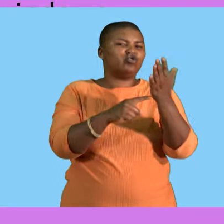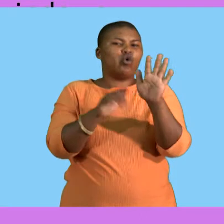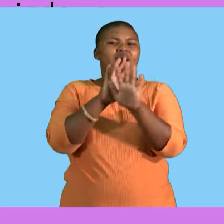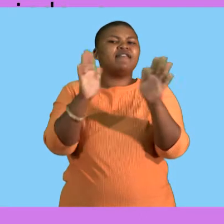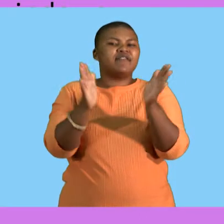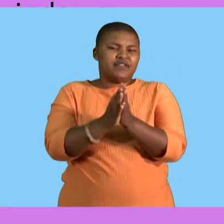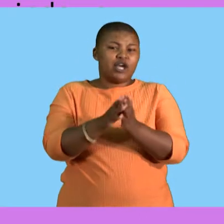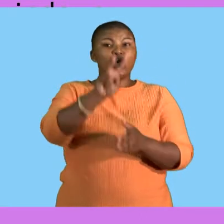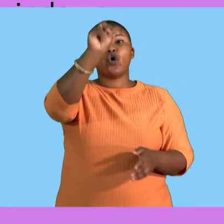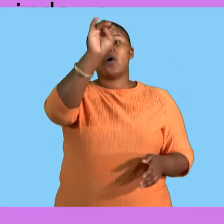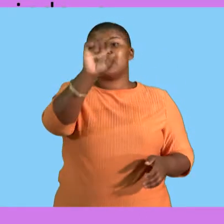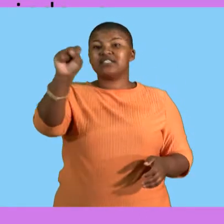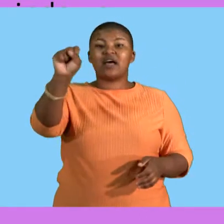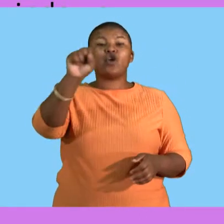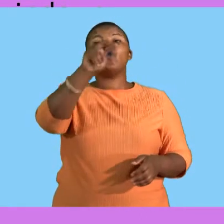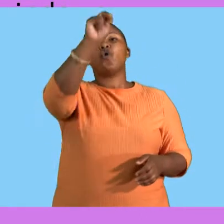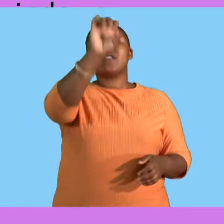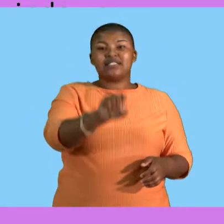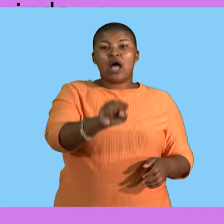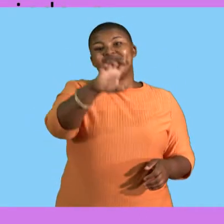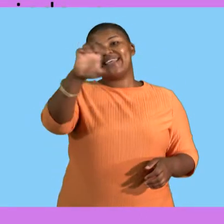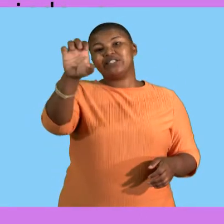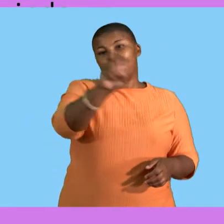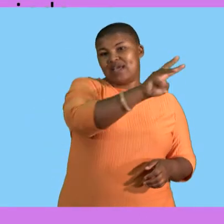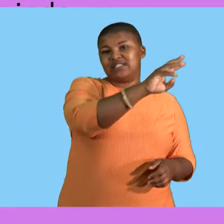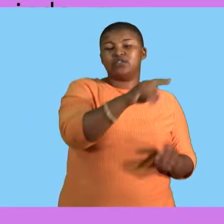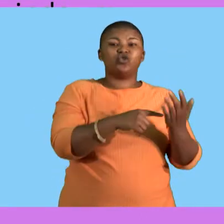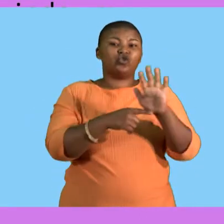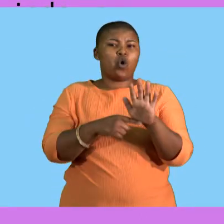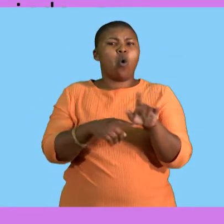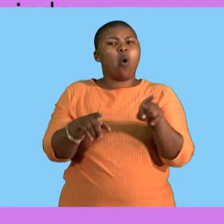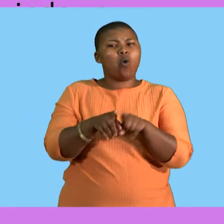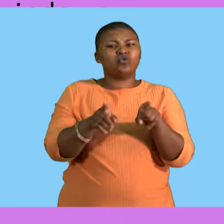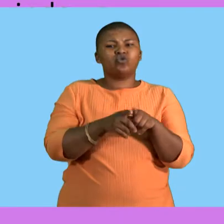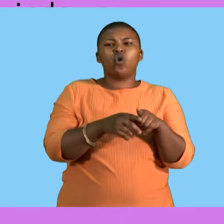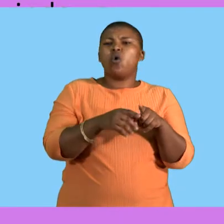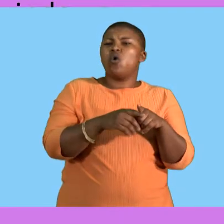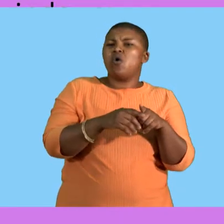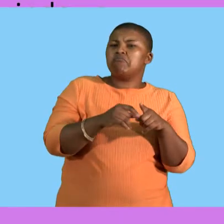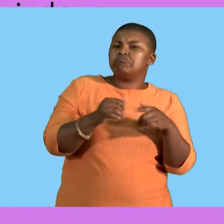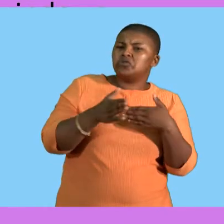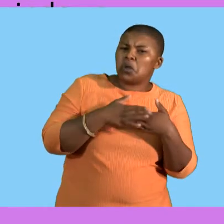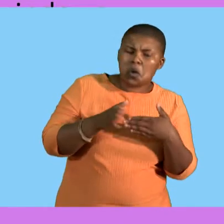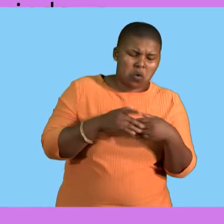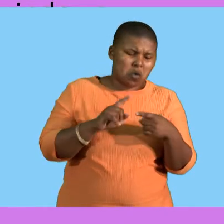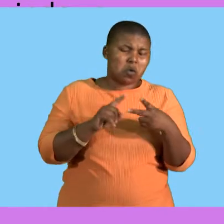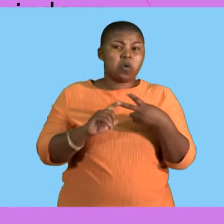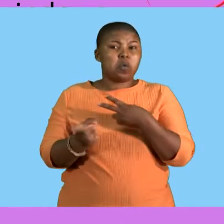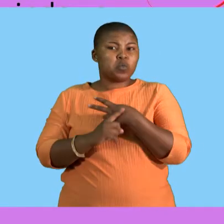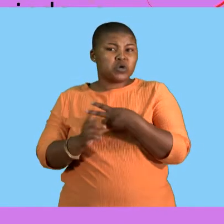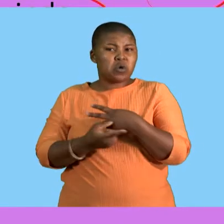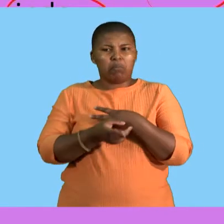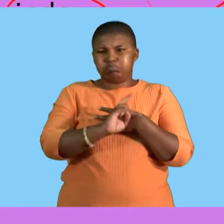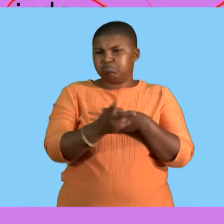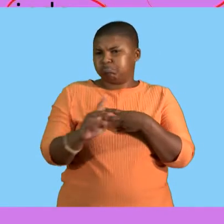and west. So it's going to be north, south, east, and west. And it shows you different wall features such as